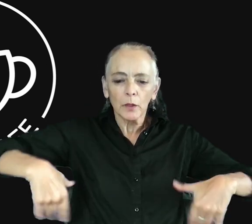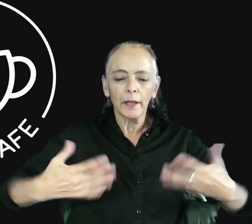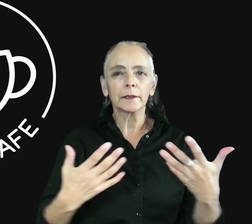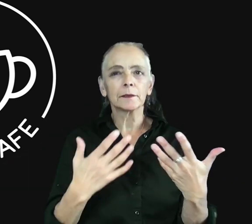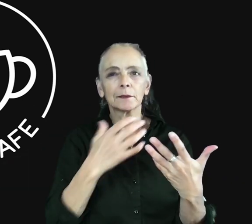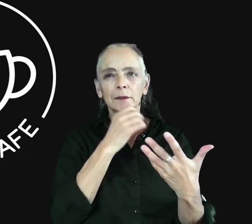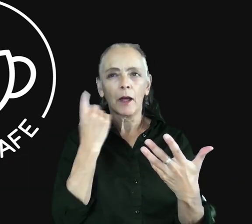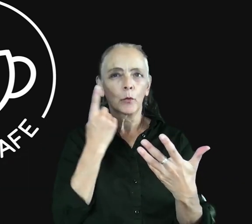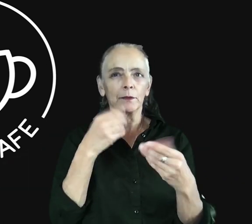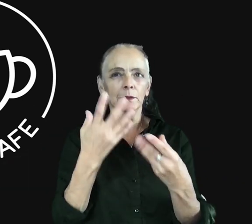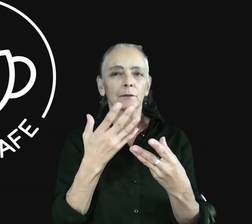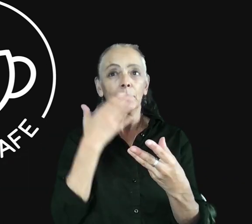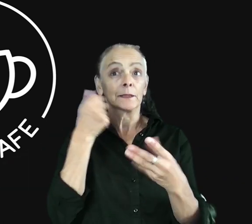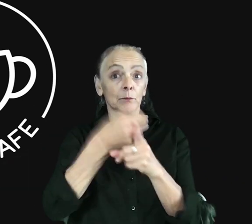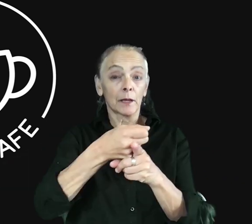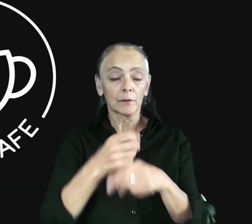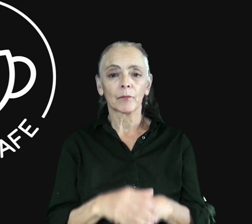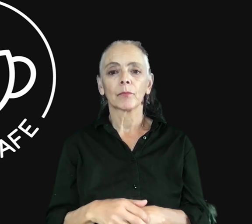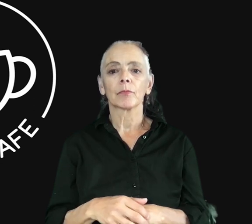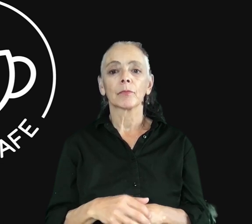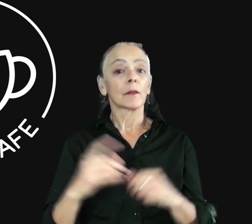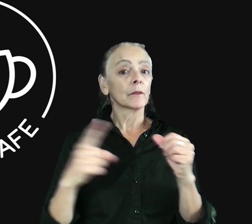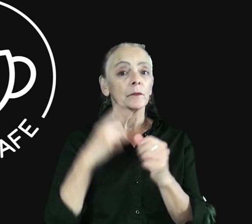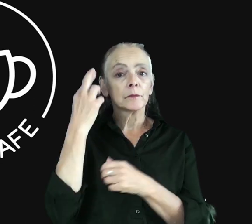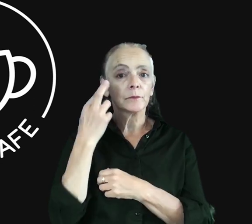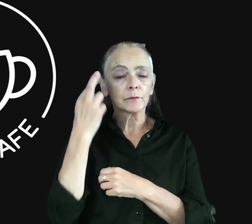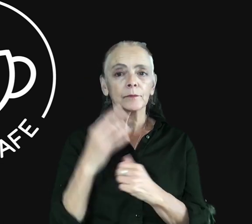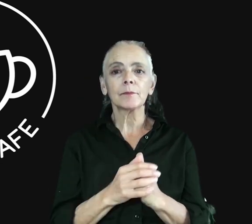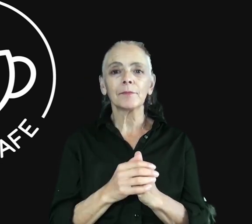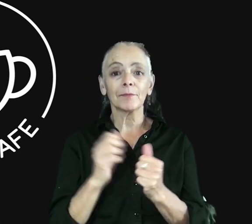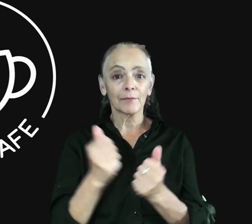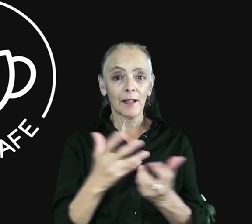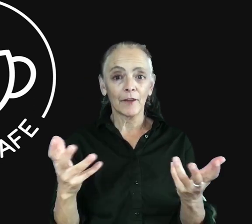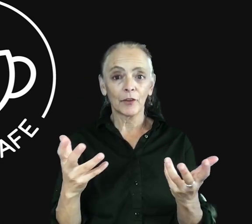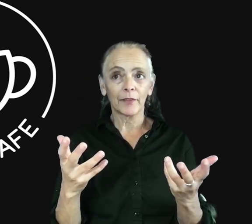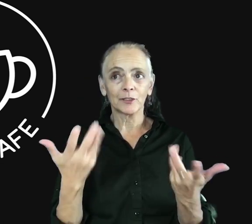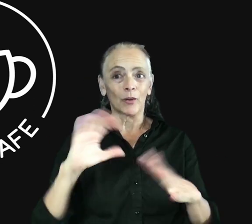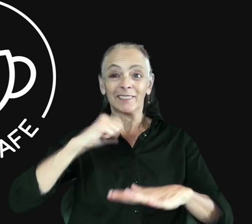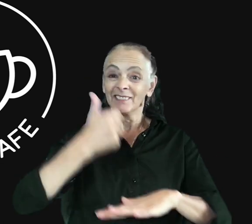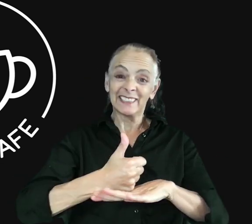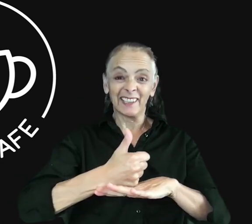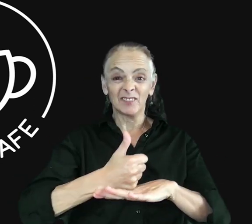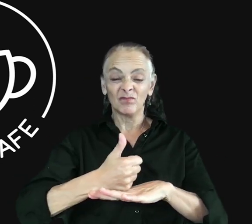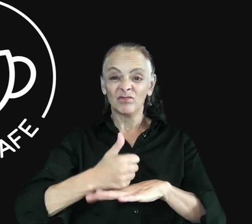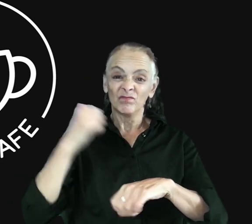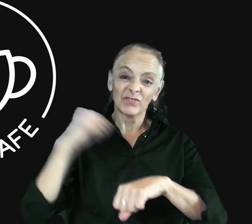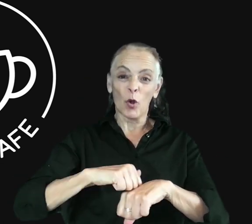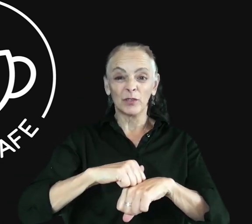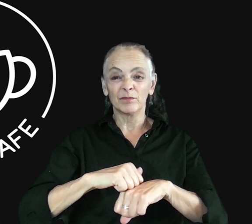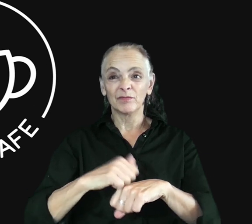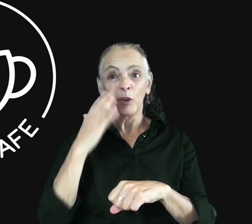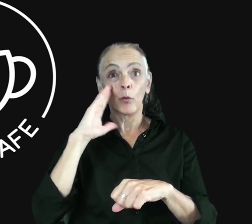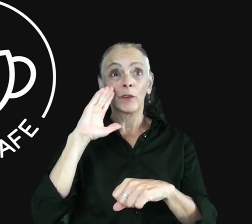impactful so of course first reason being that everything is pretty much set in stone so uh if you arrive at